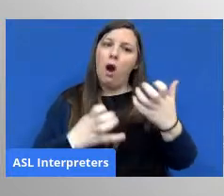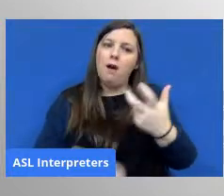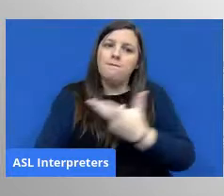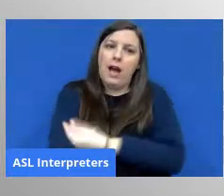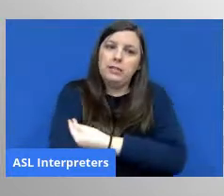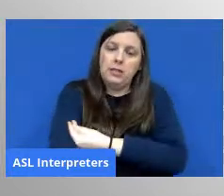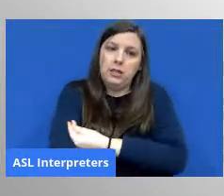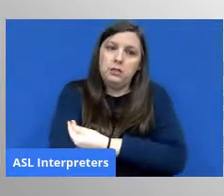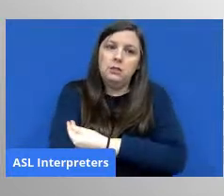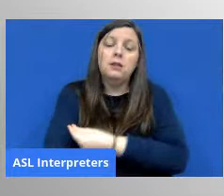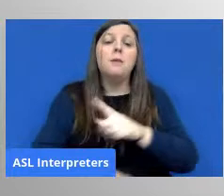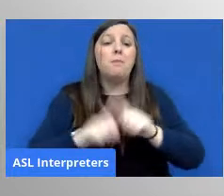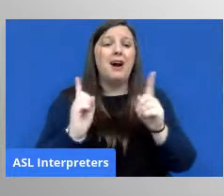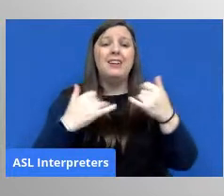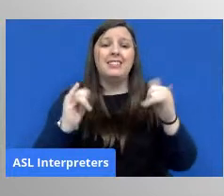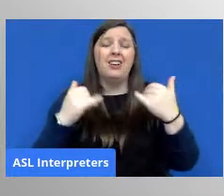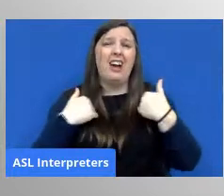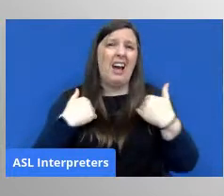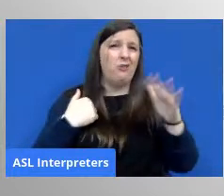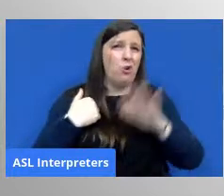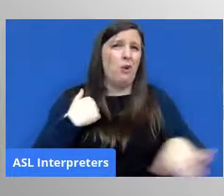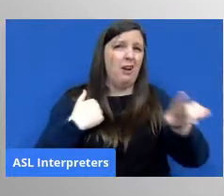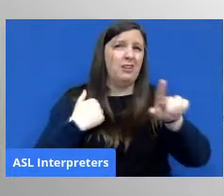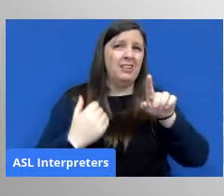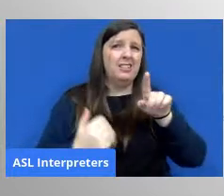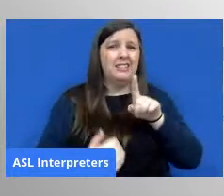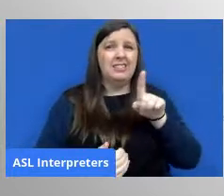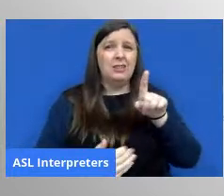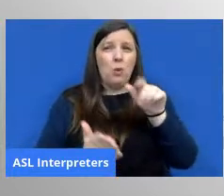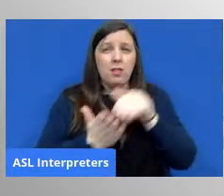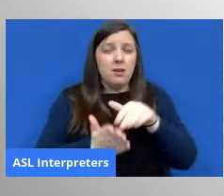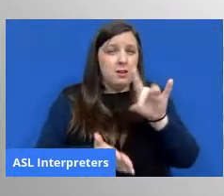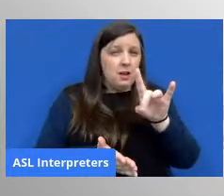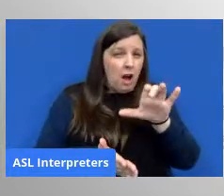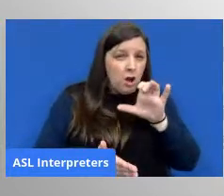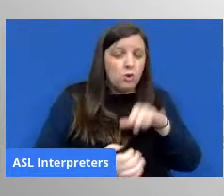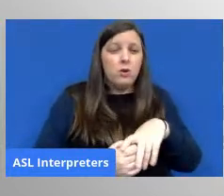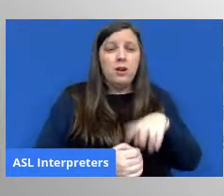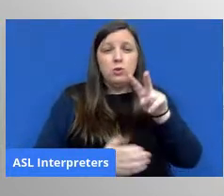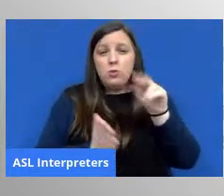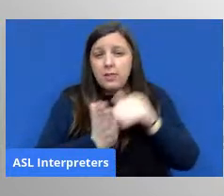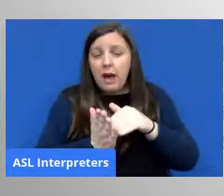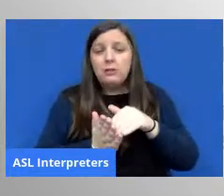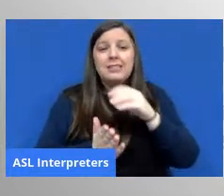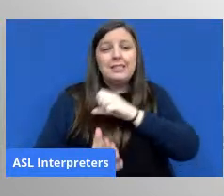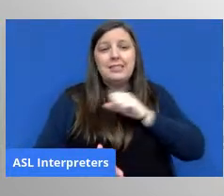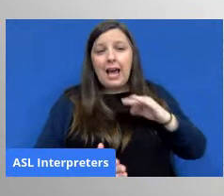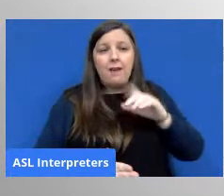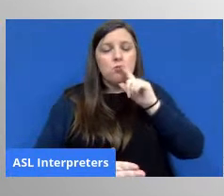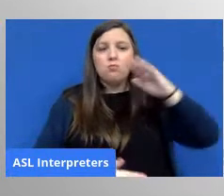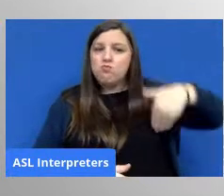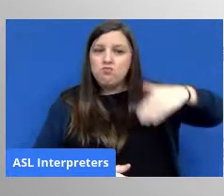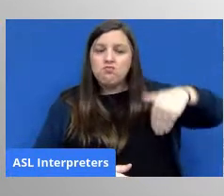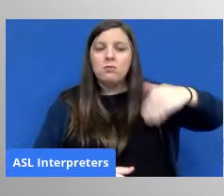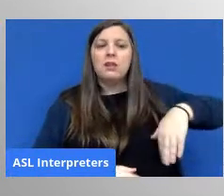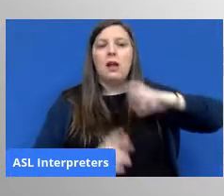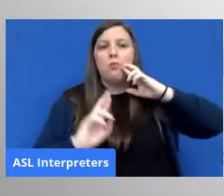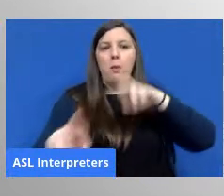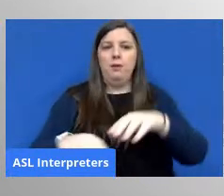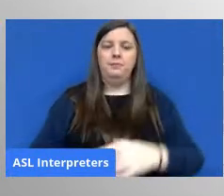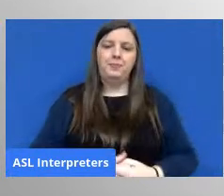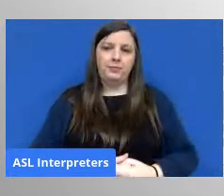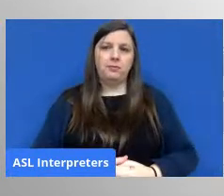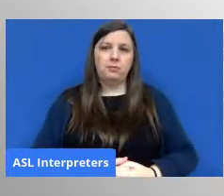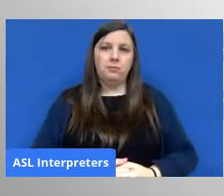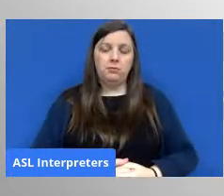have another 1,800 to 2,000 staff members who have not responded to the survey.